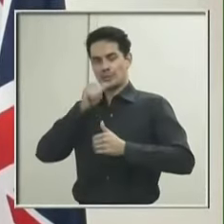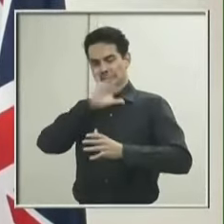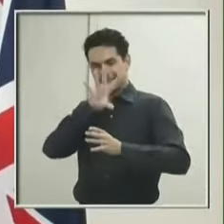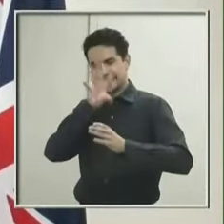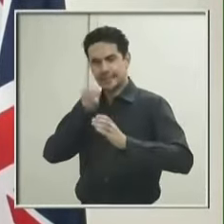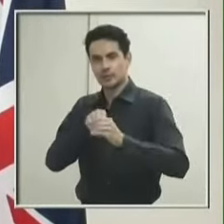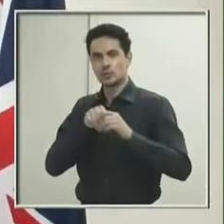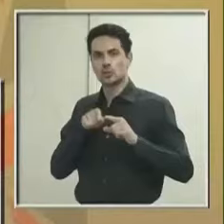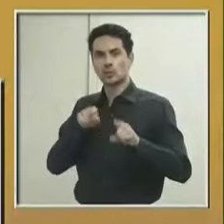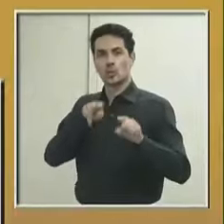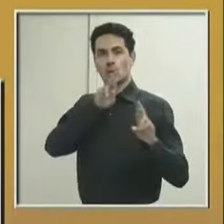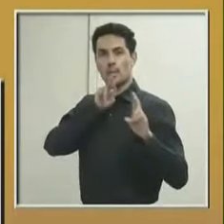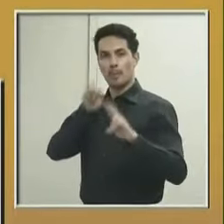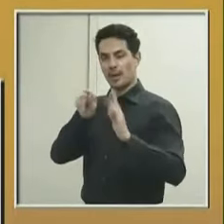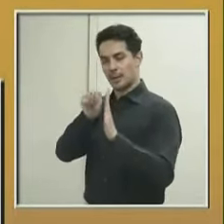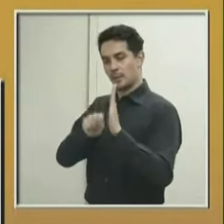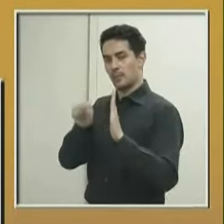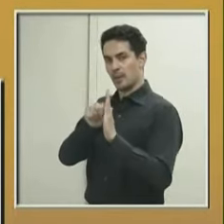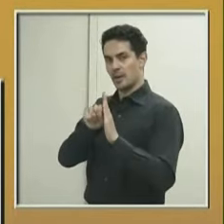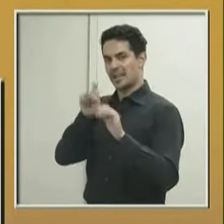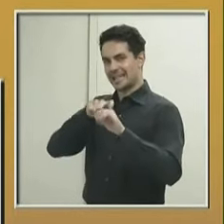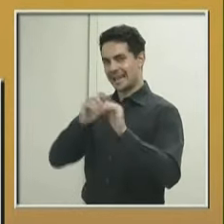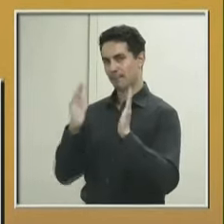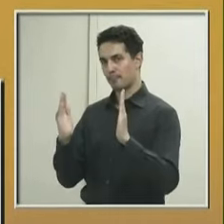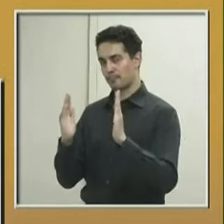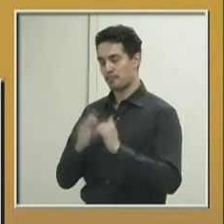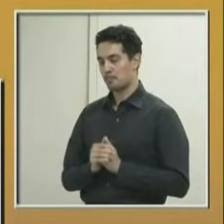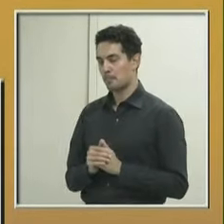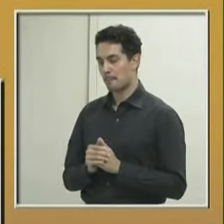during the response period. And